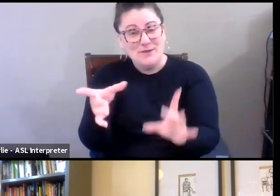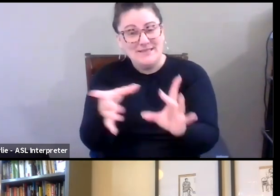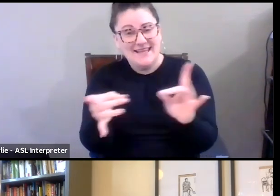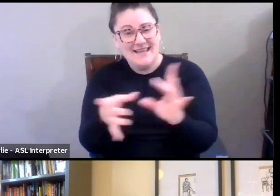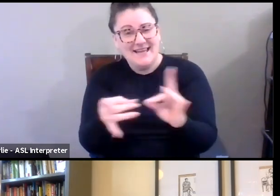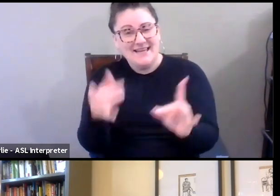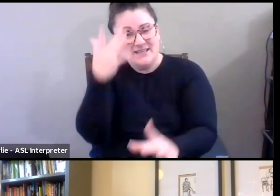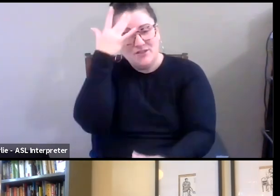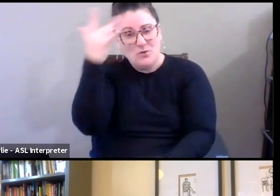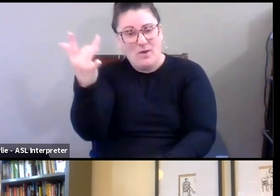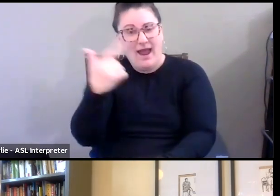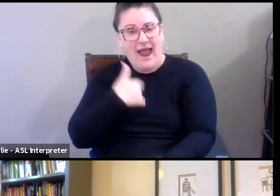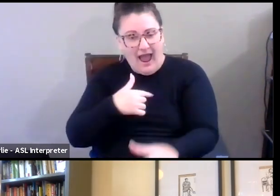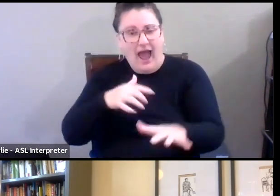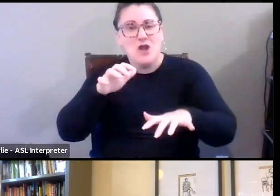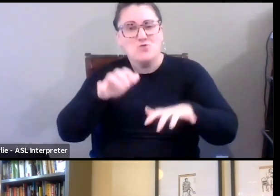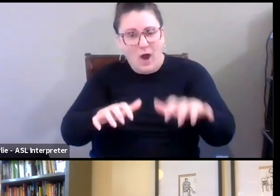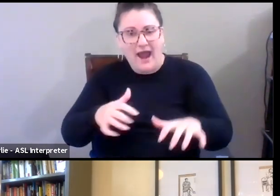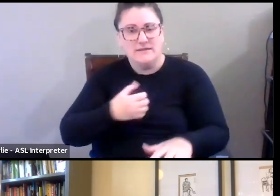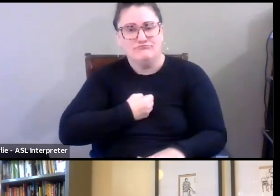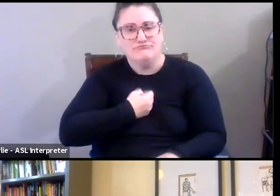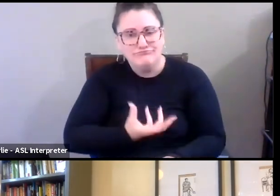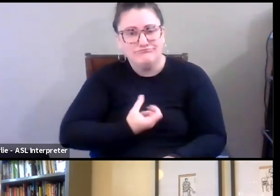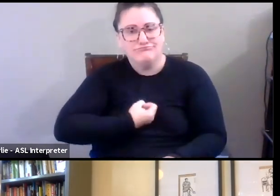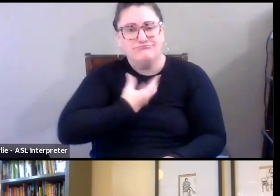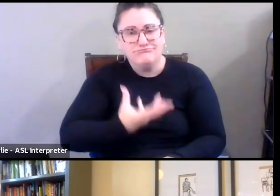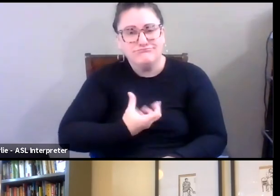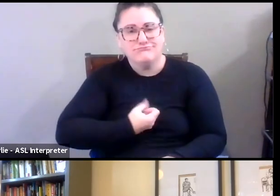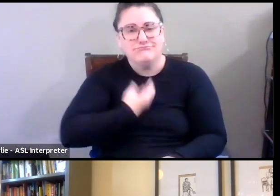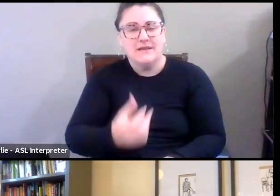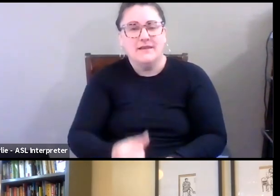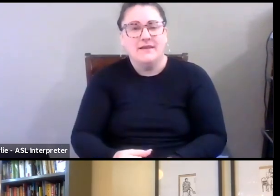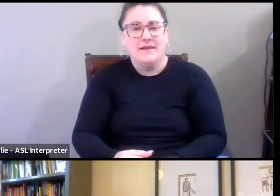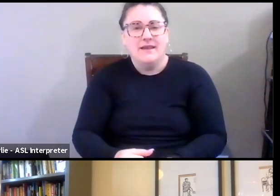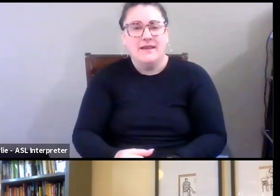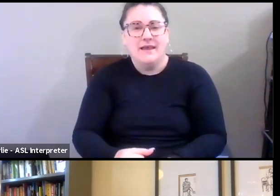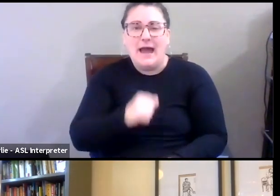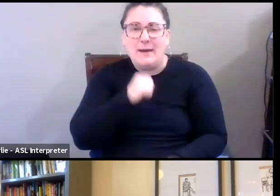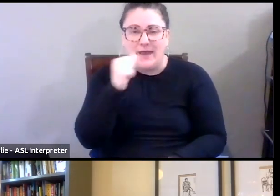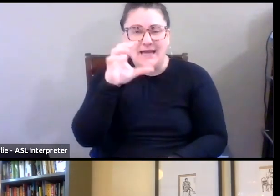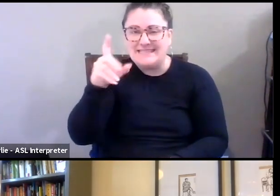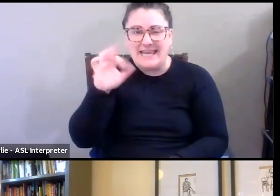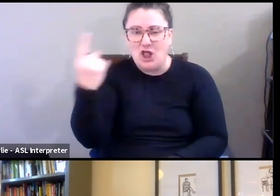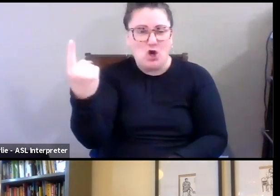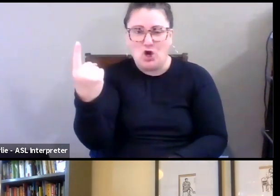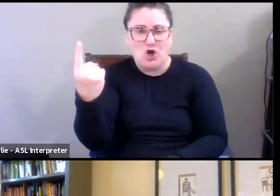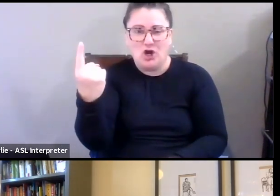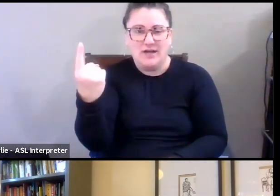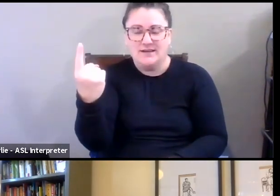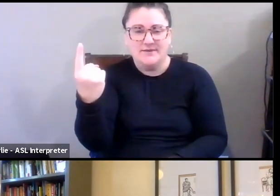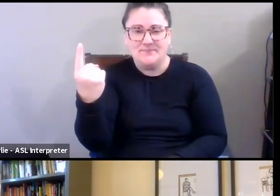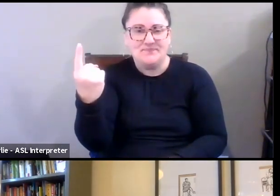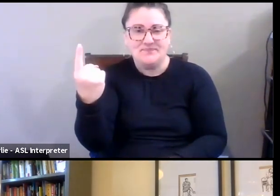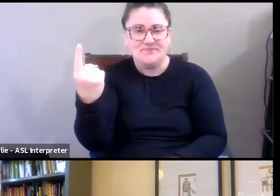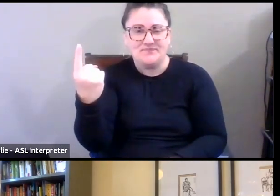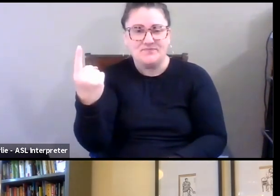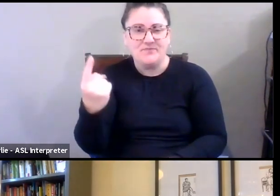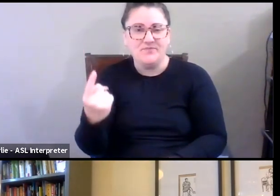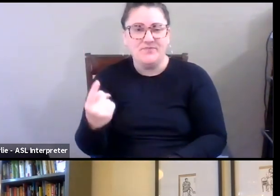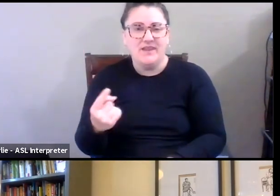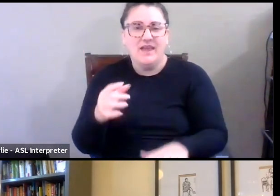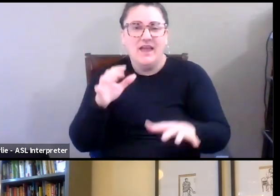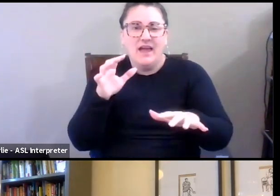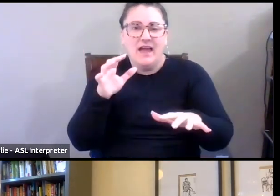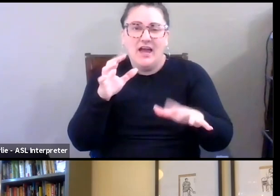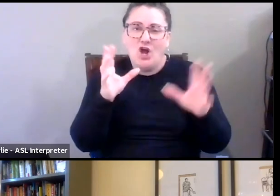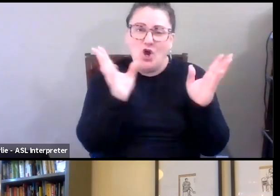is why I write, because I don't think I am in any way singular, like the with either my sexual preferences